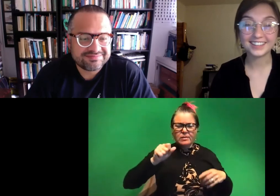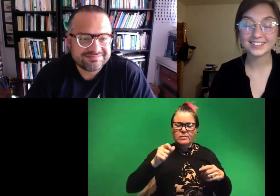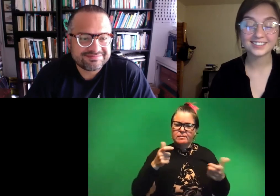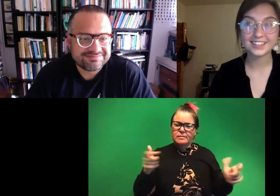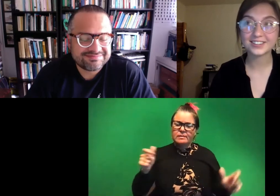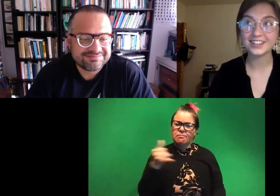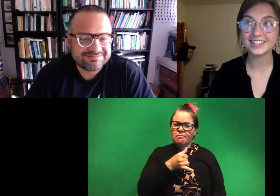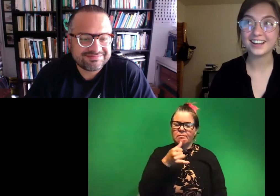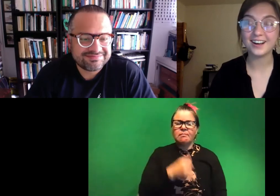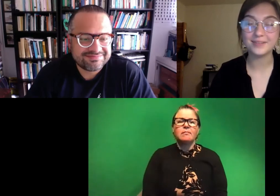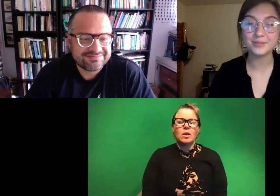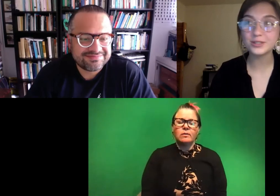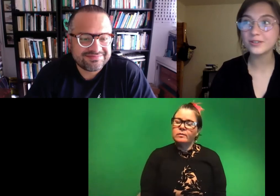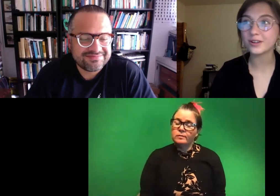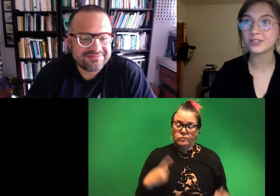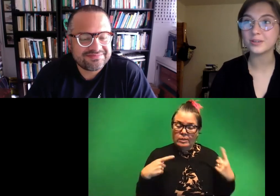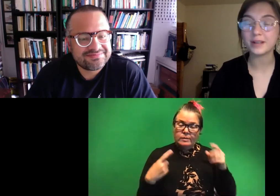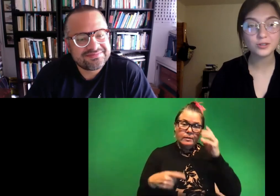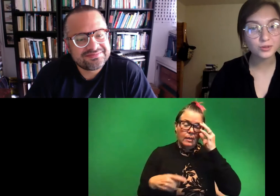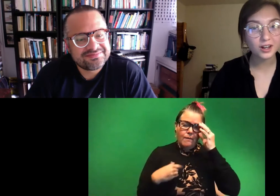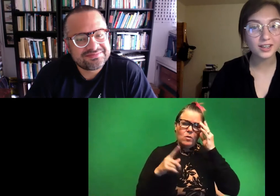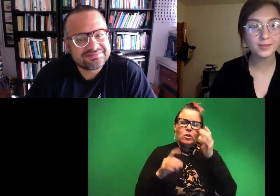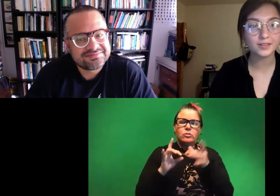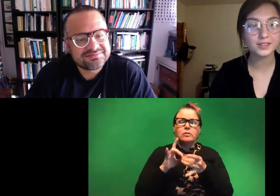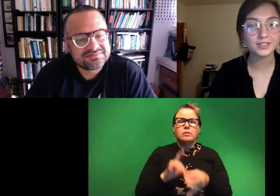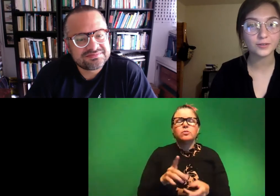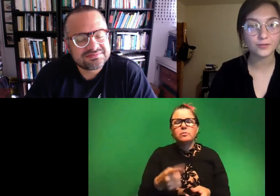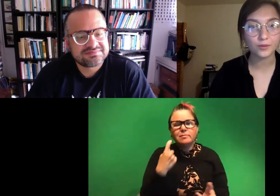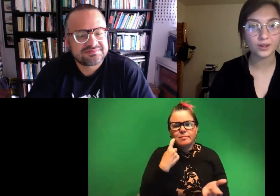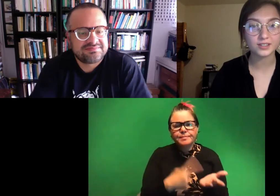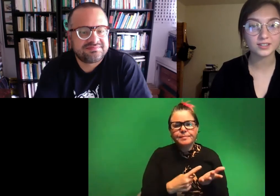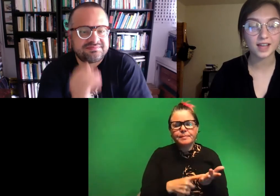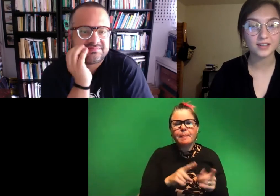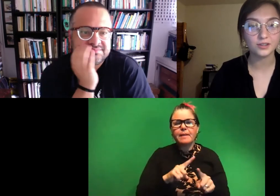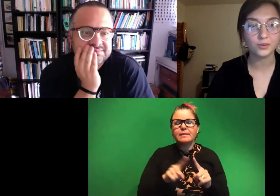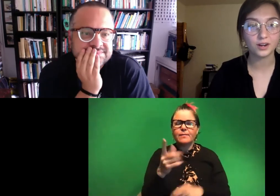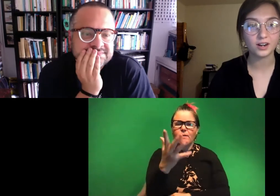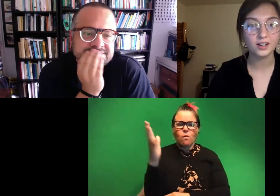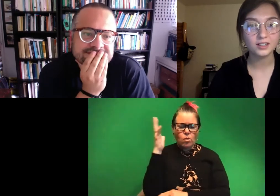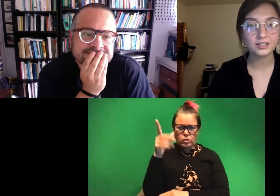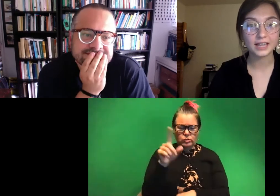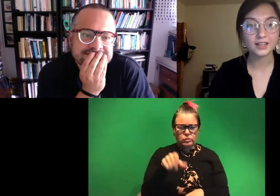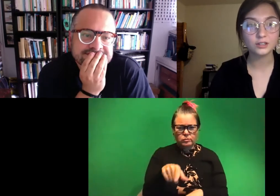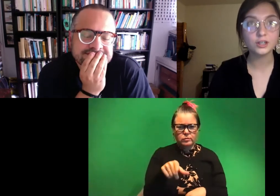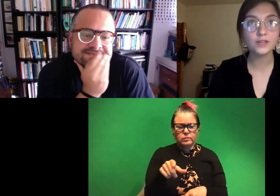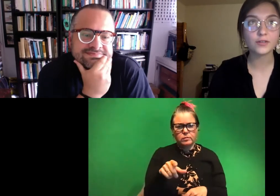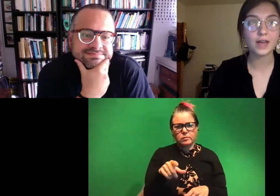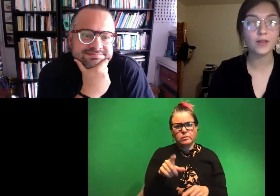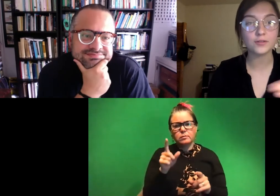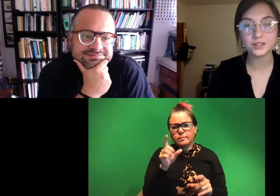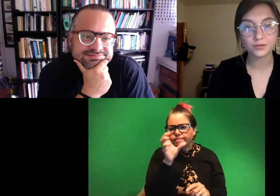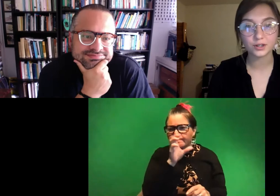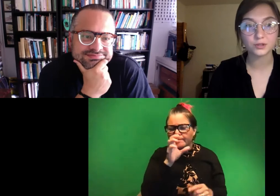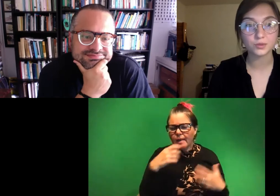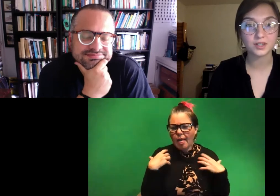Yeah, that's crazy. We do have a question about, so you were talking about these different forests that you were like looking for the